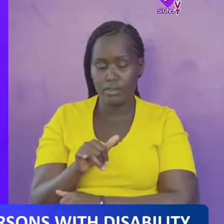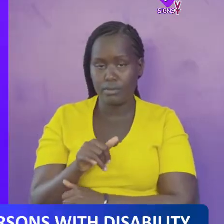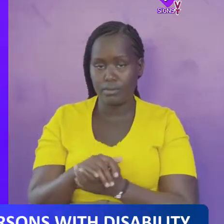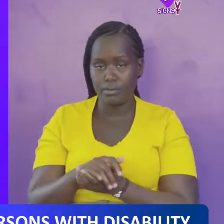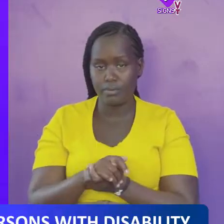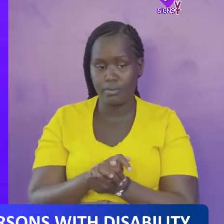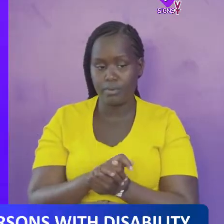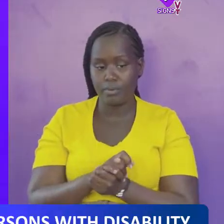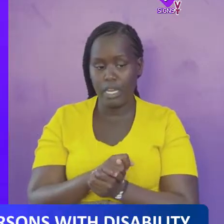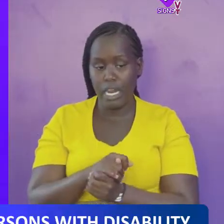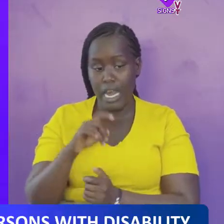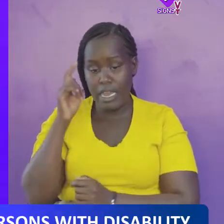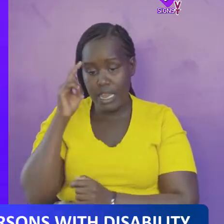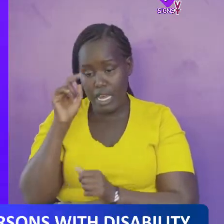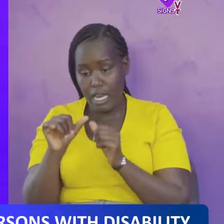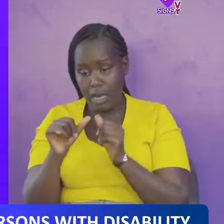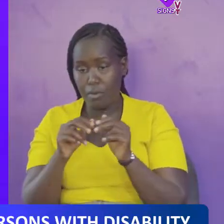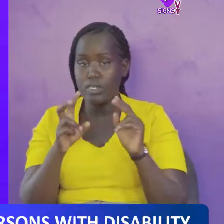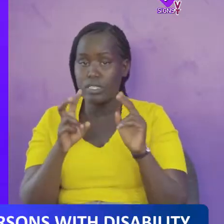think of their issues.